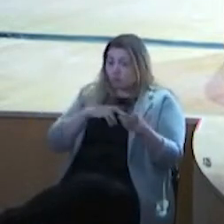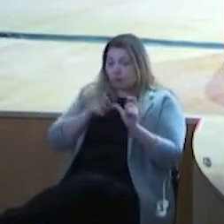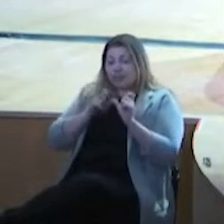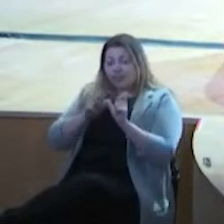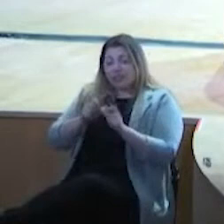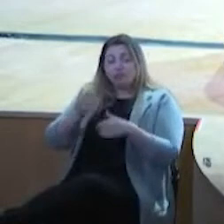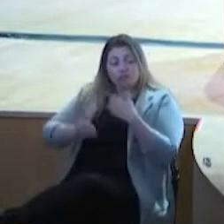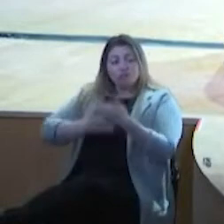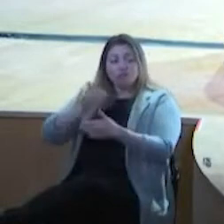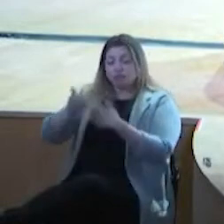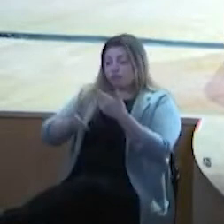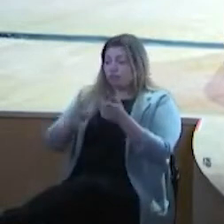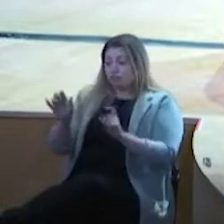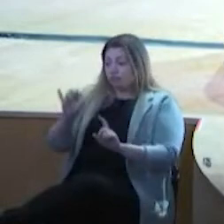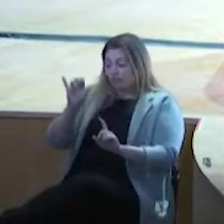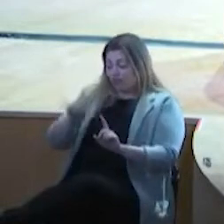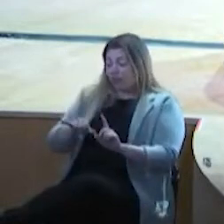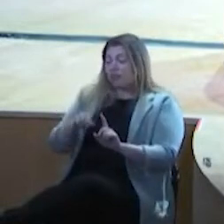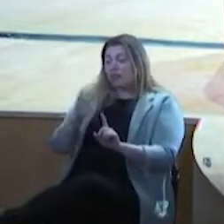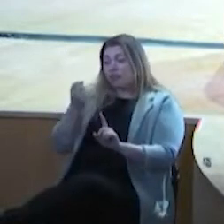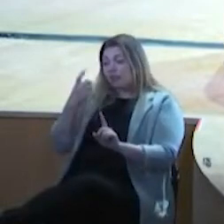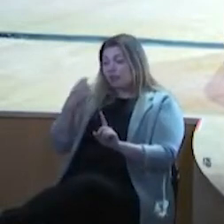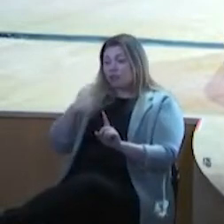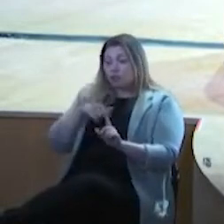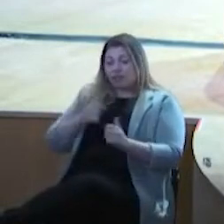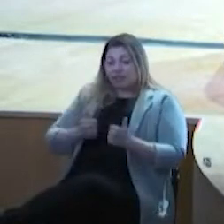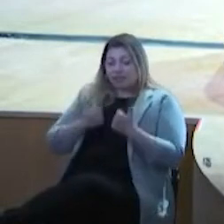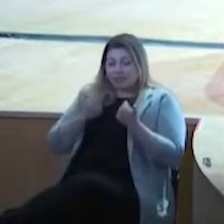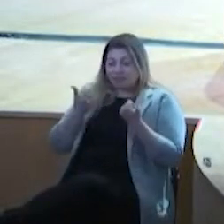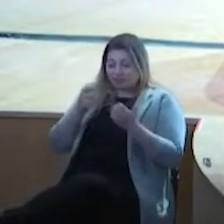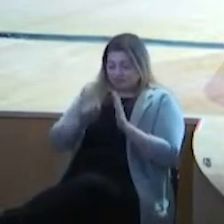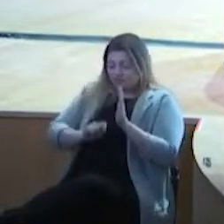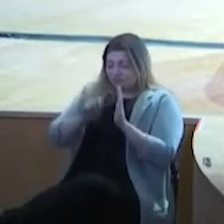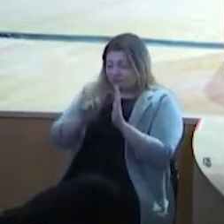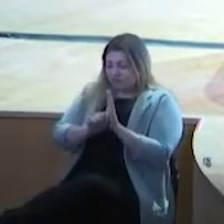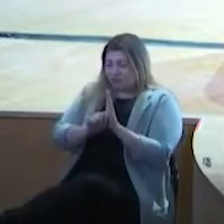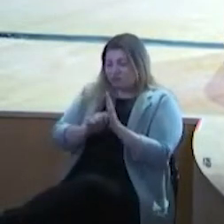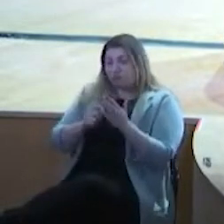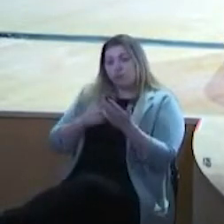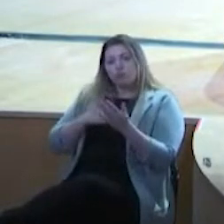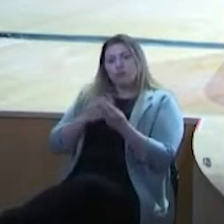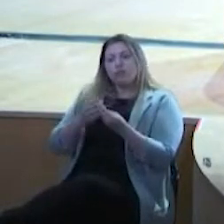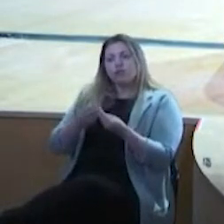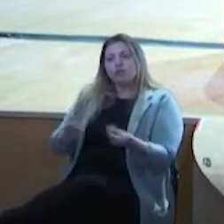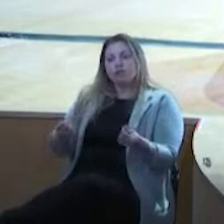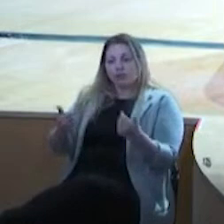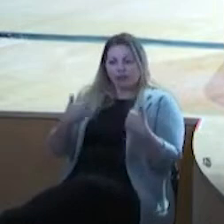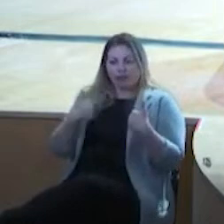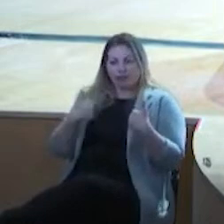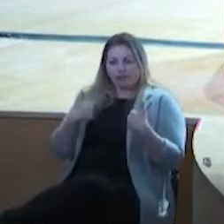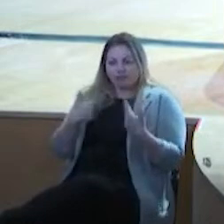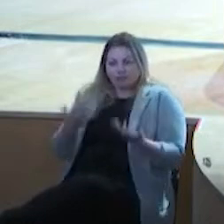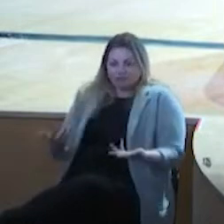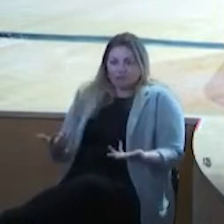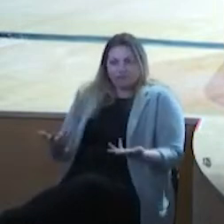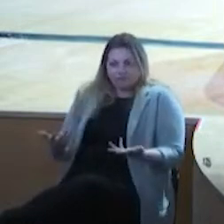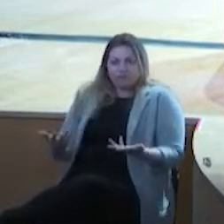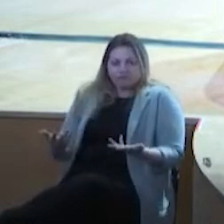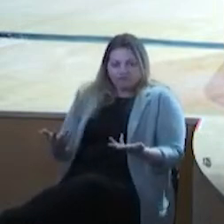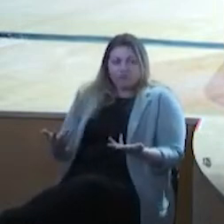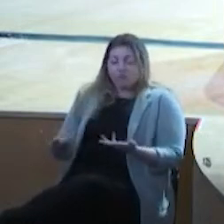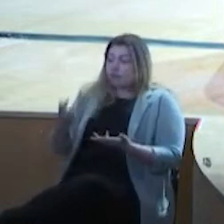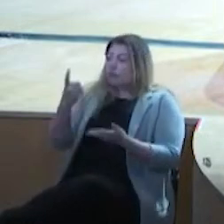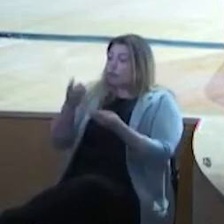to do that. But we, you know, we live in an age where we have solutions. So one